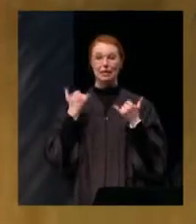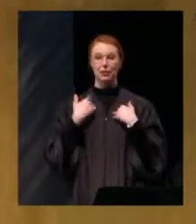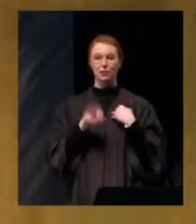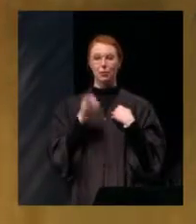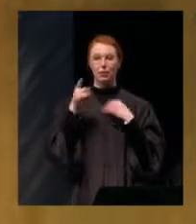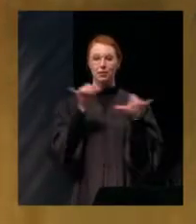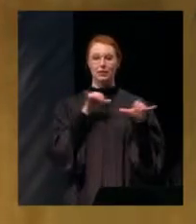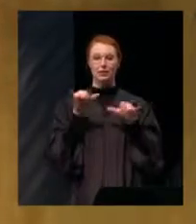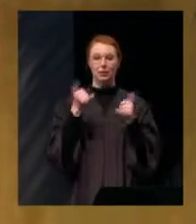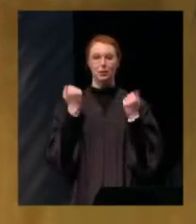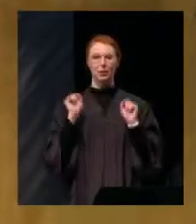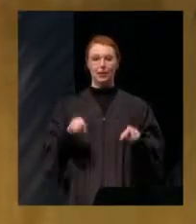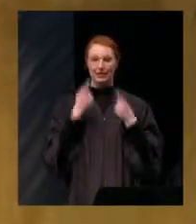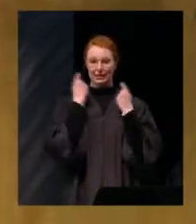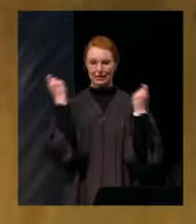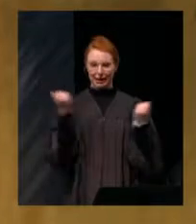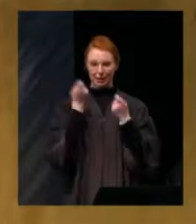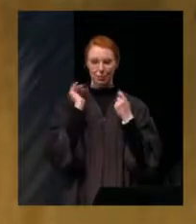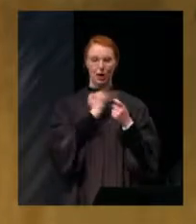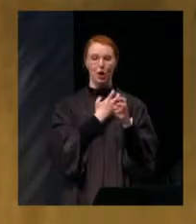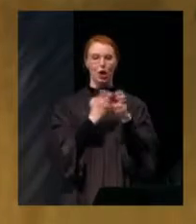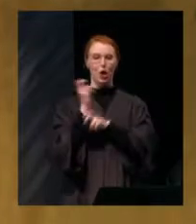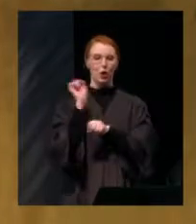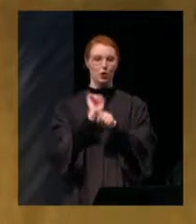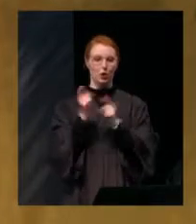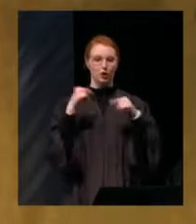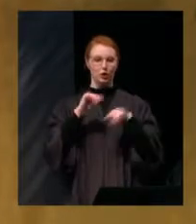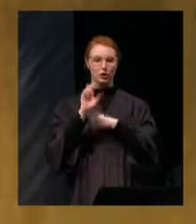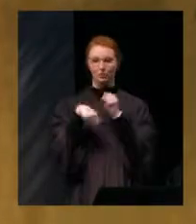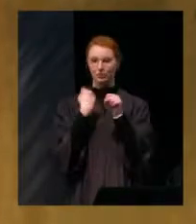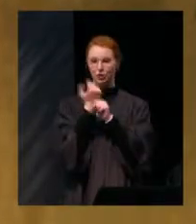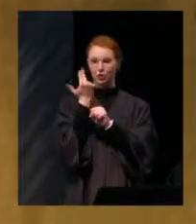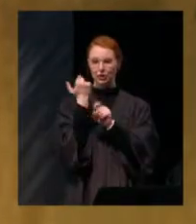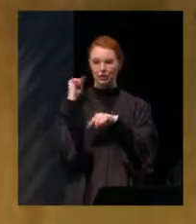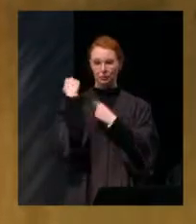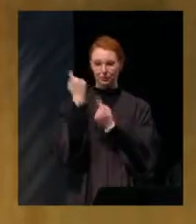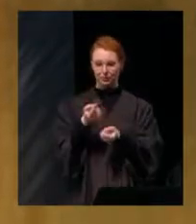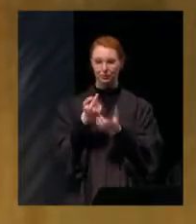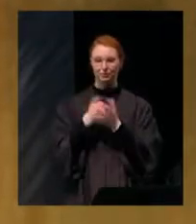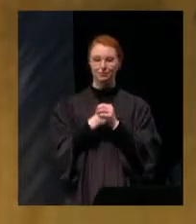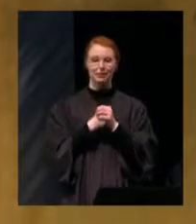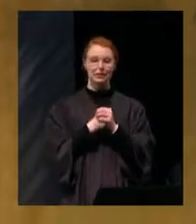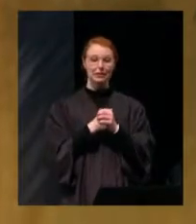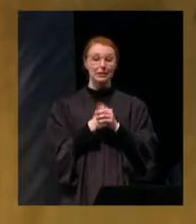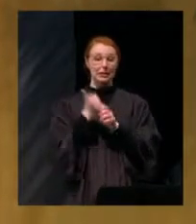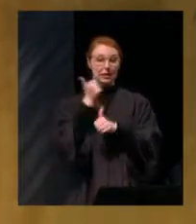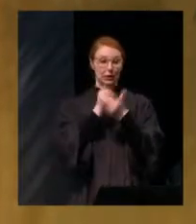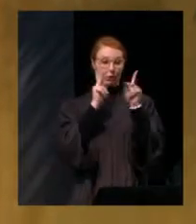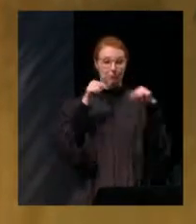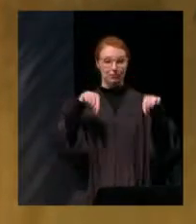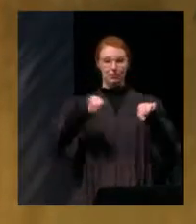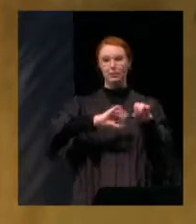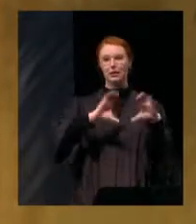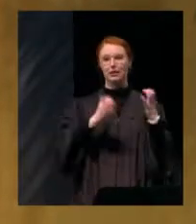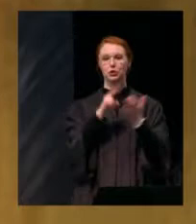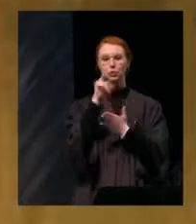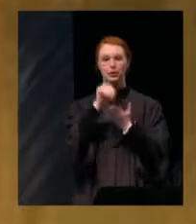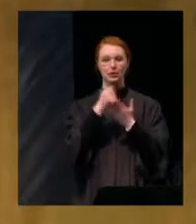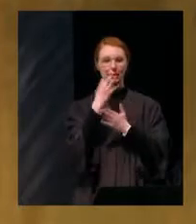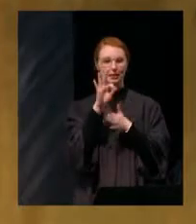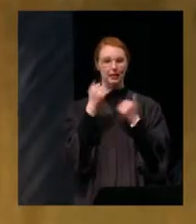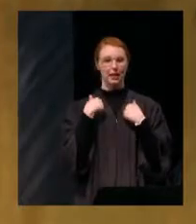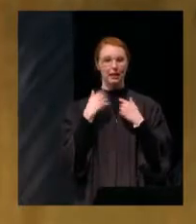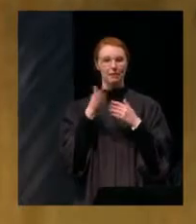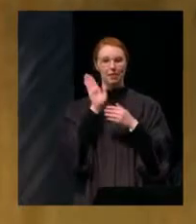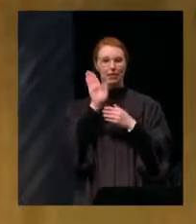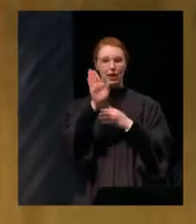able to celebrate our hard work over the past 13 years. Each individual in this class of 2019 has been on their own path,